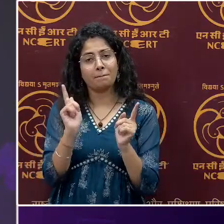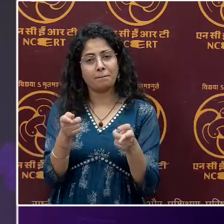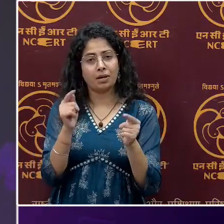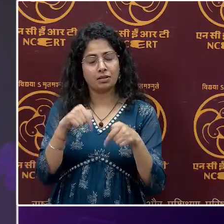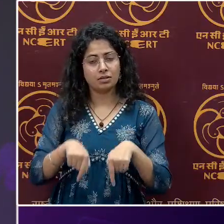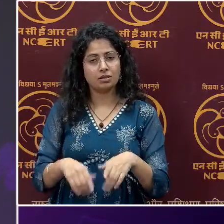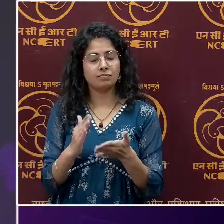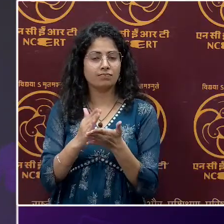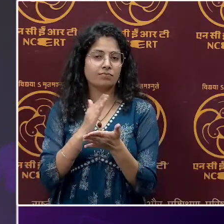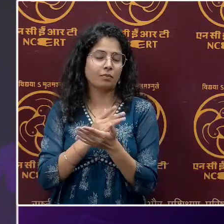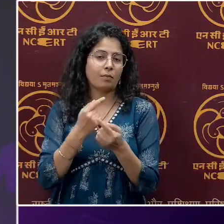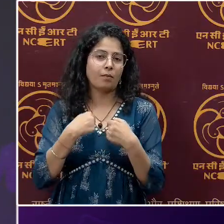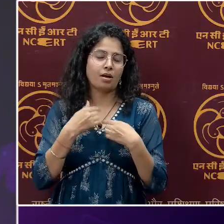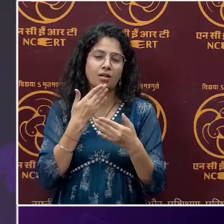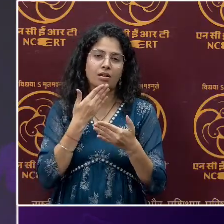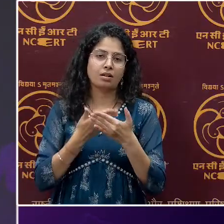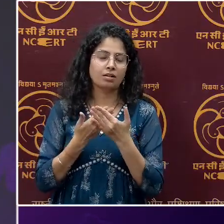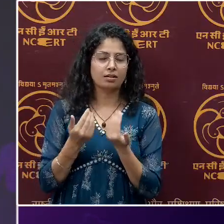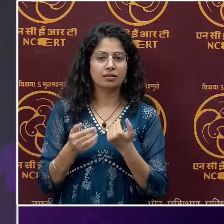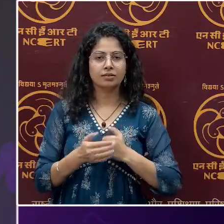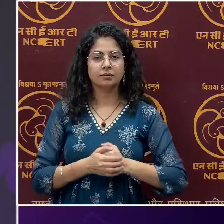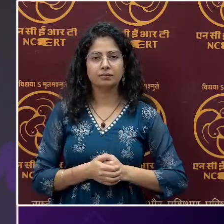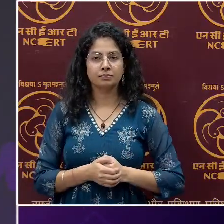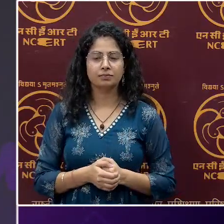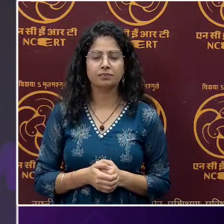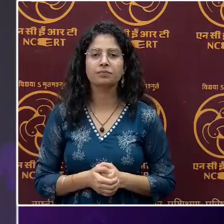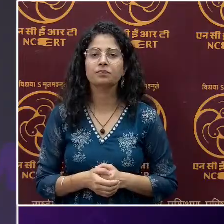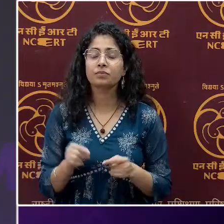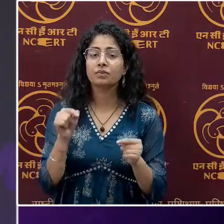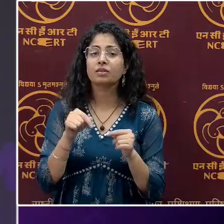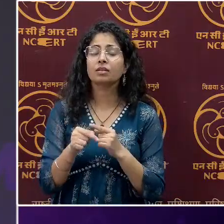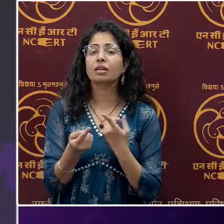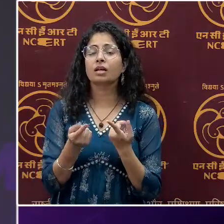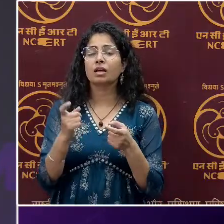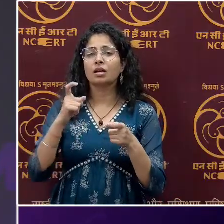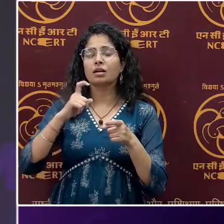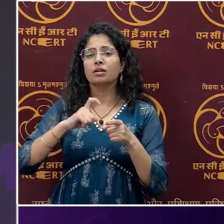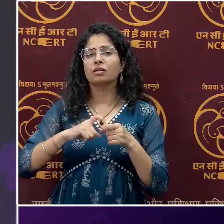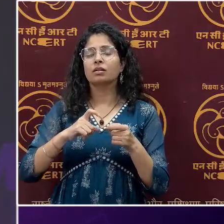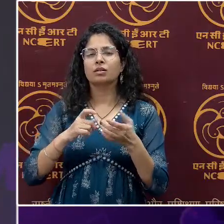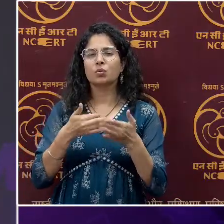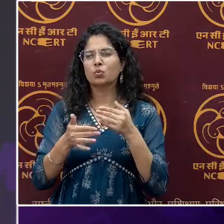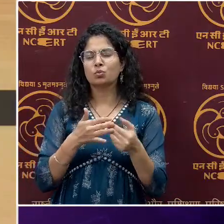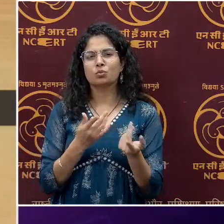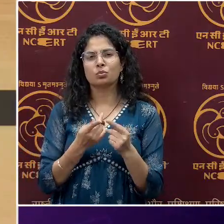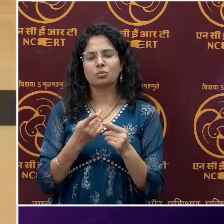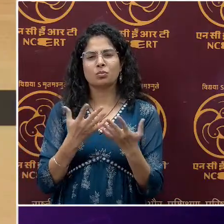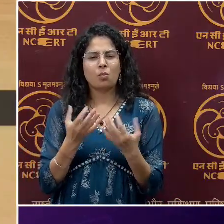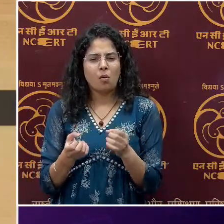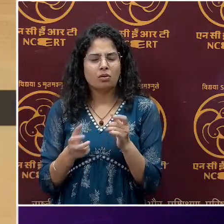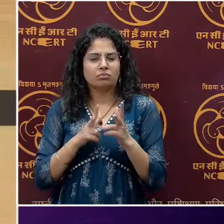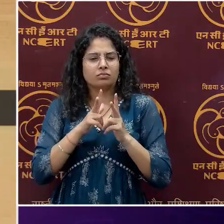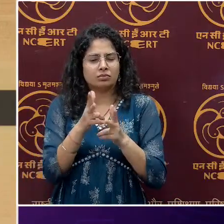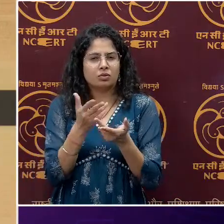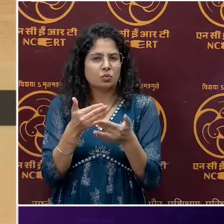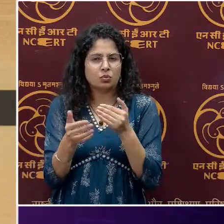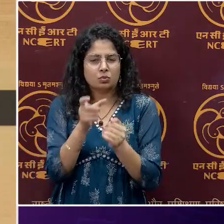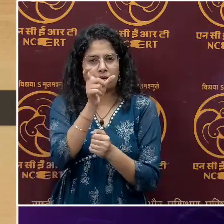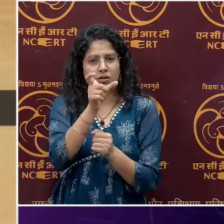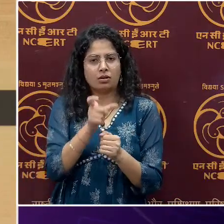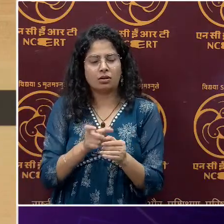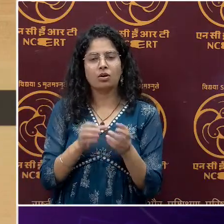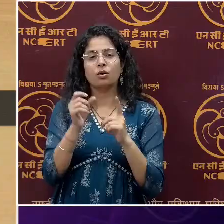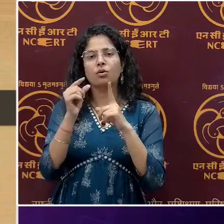know, session, ma'am, I would like to thank you. And there are certain keywords that you probably would want to say. Yes, let's take them very quickly. The keywords are